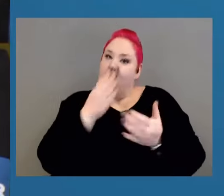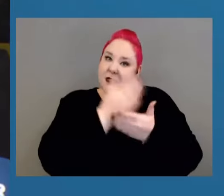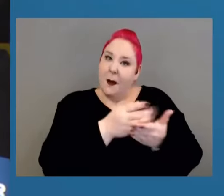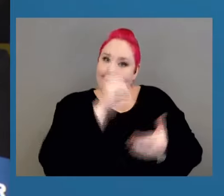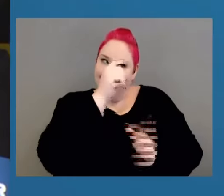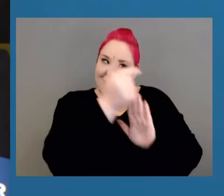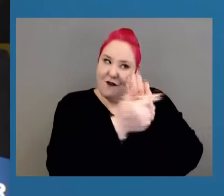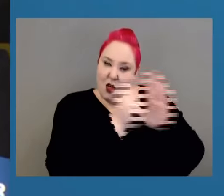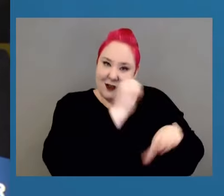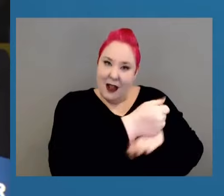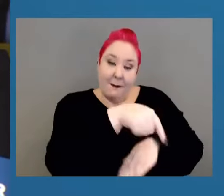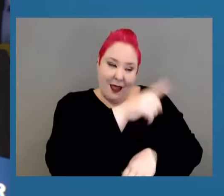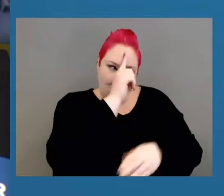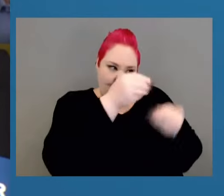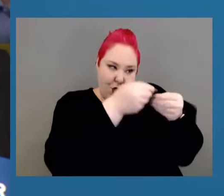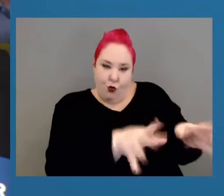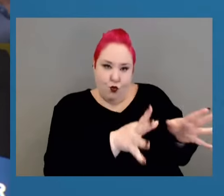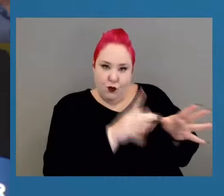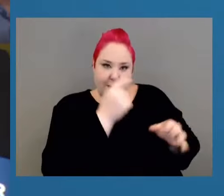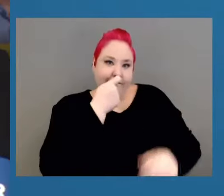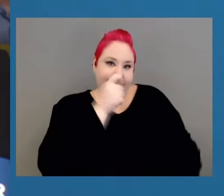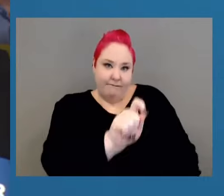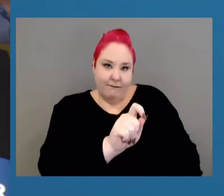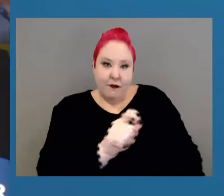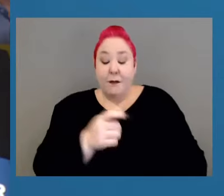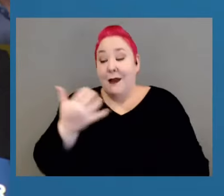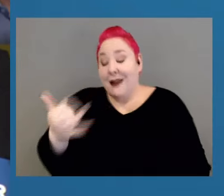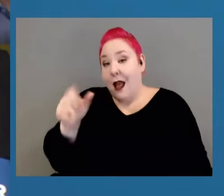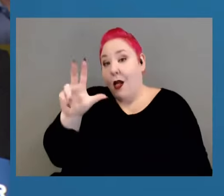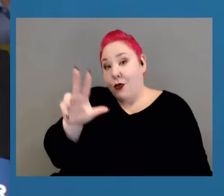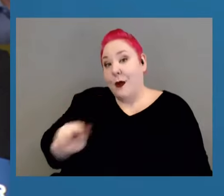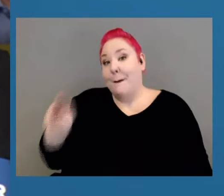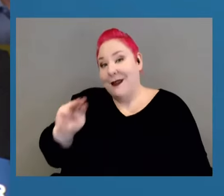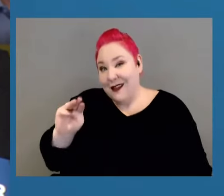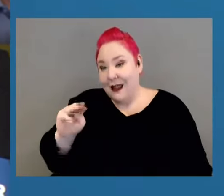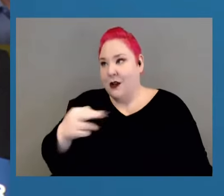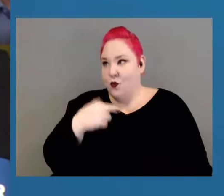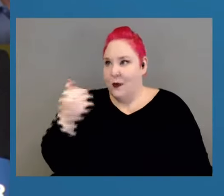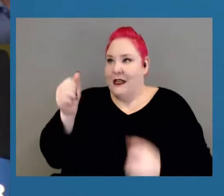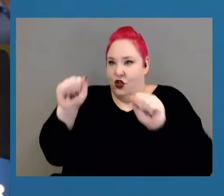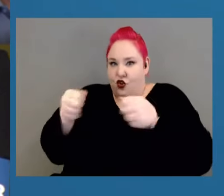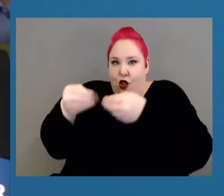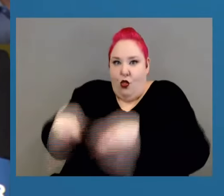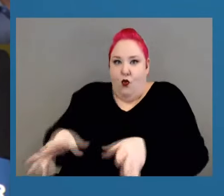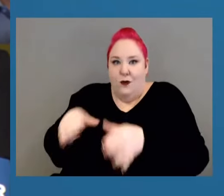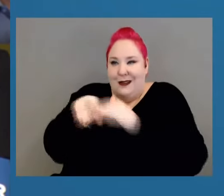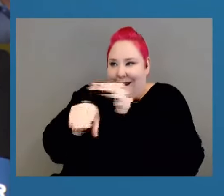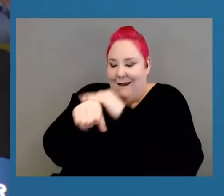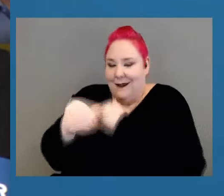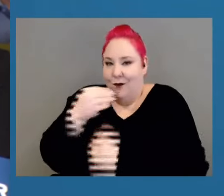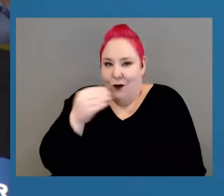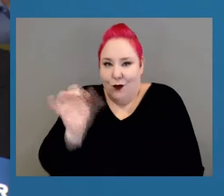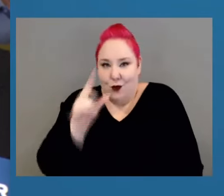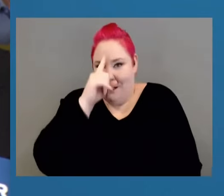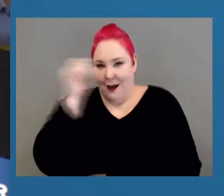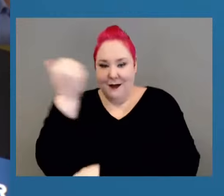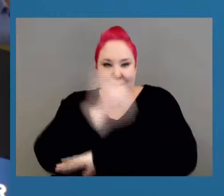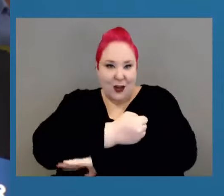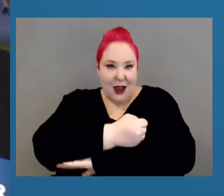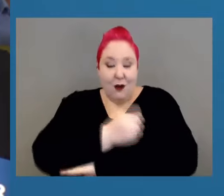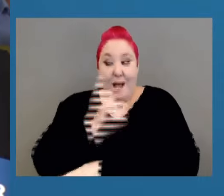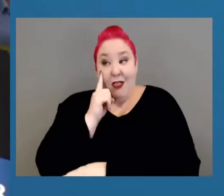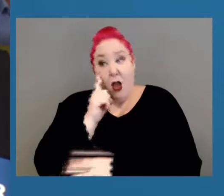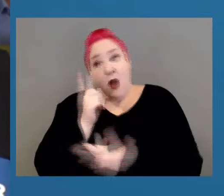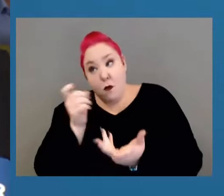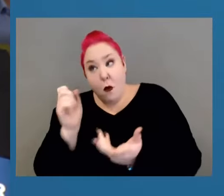there's also 3 million at risk right now because of the shutdown. Now, I thought she must be a reasonable person.